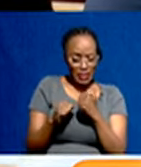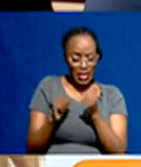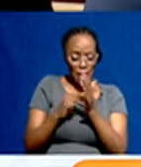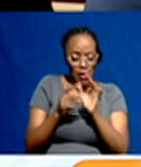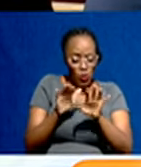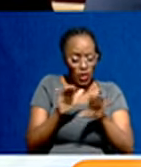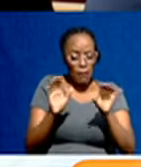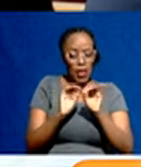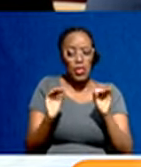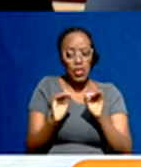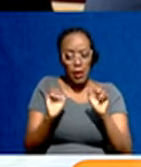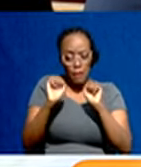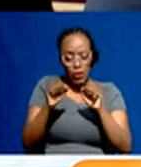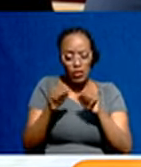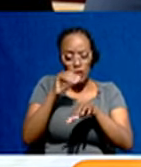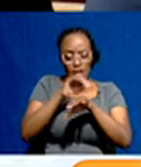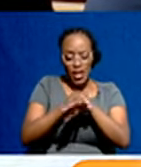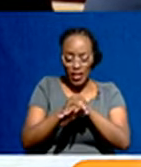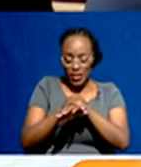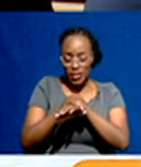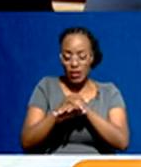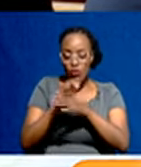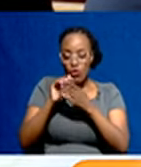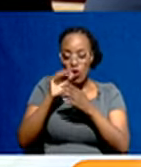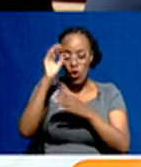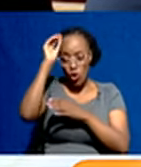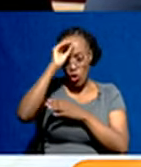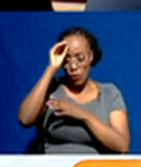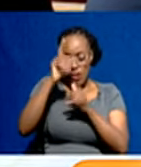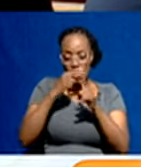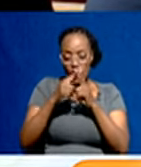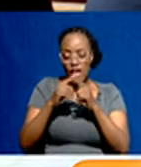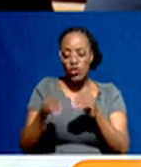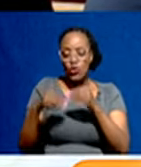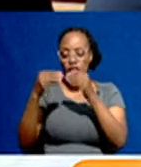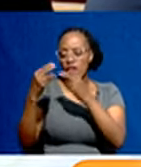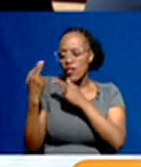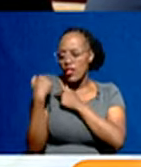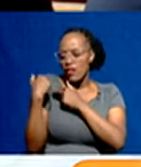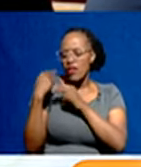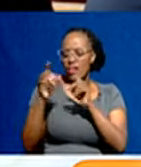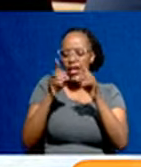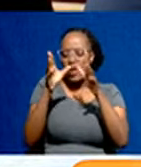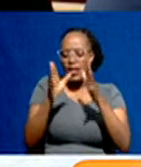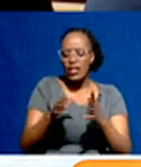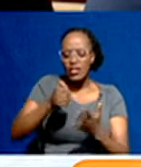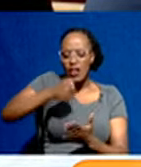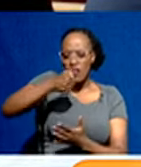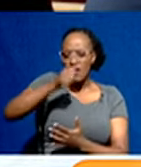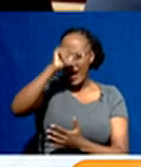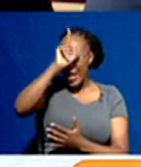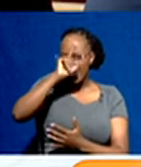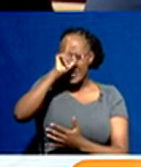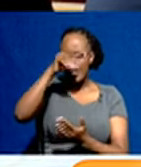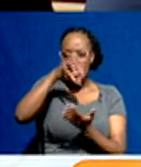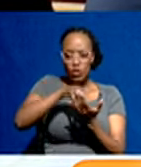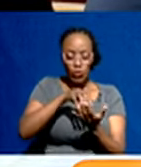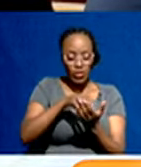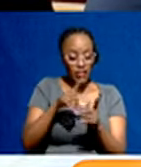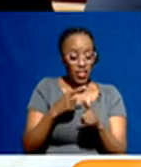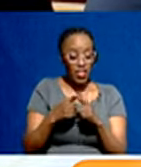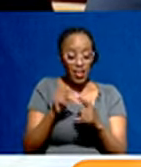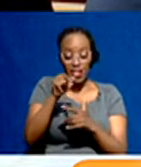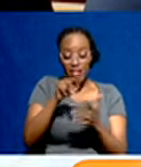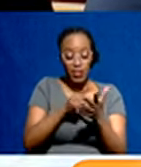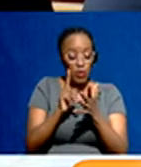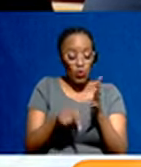he would get adverse opinion and he rewarded him as director of budget, it was a very serious position, then that